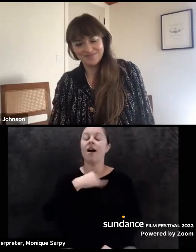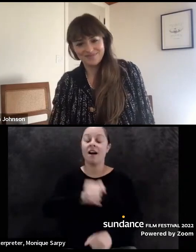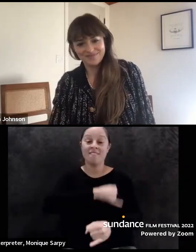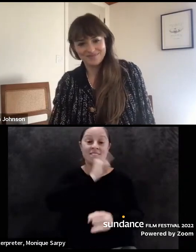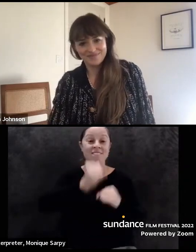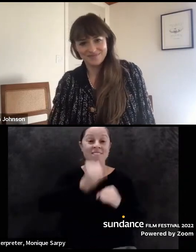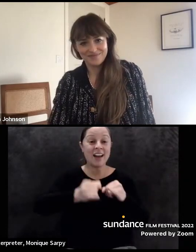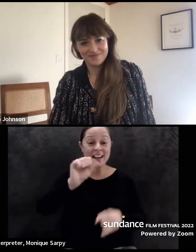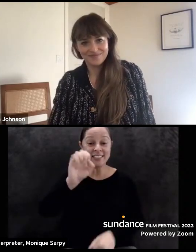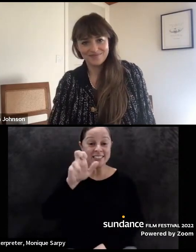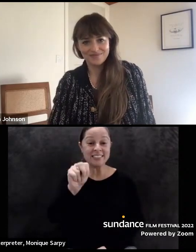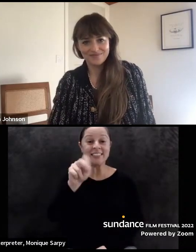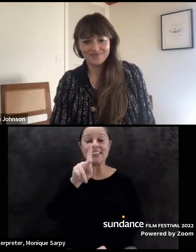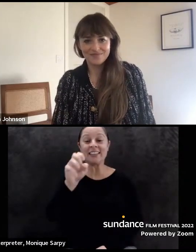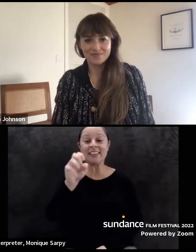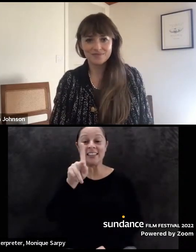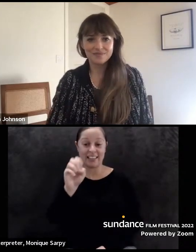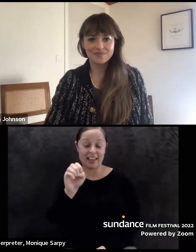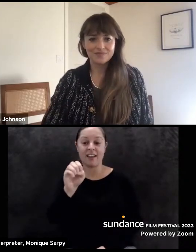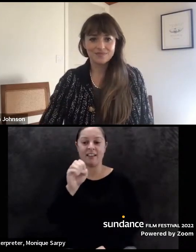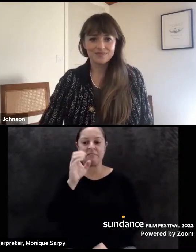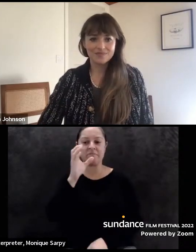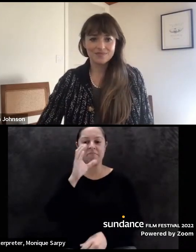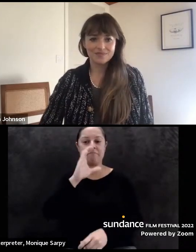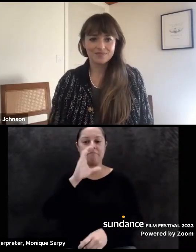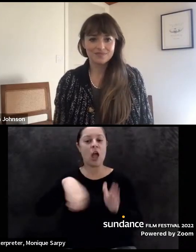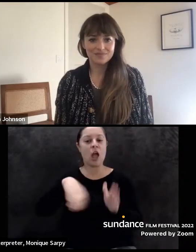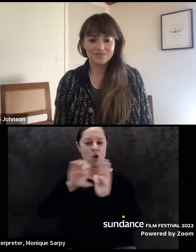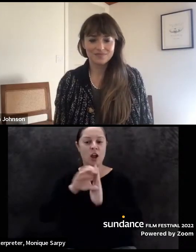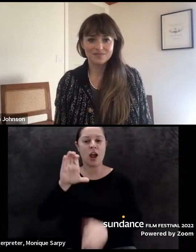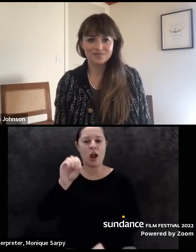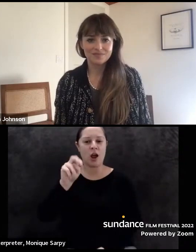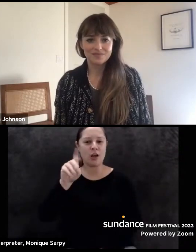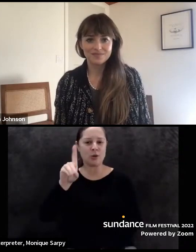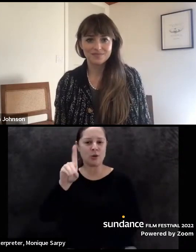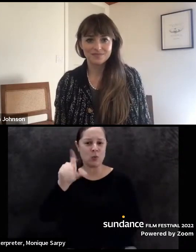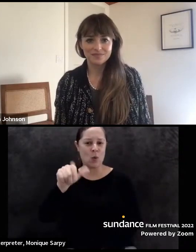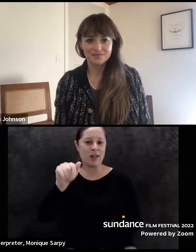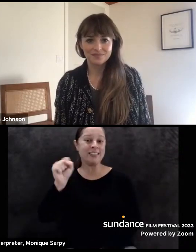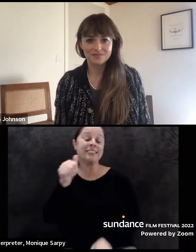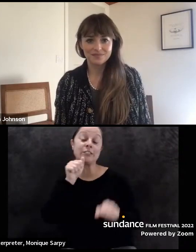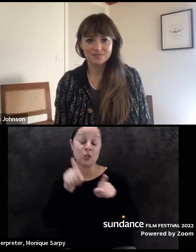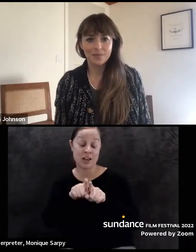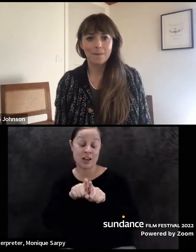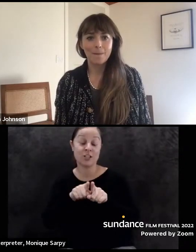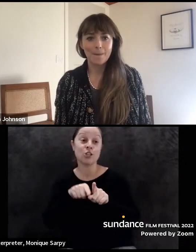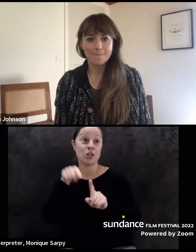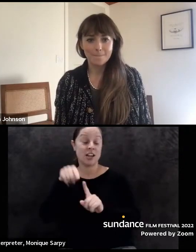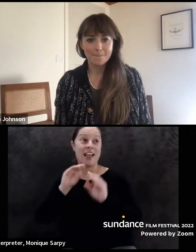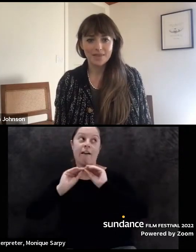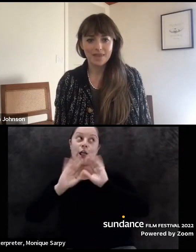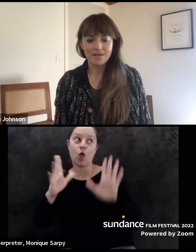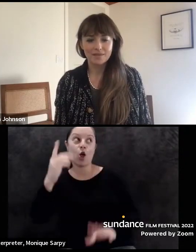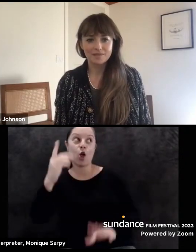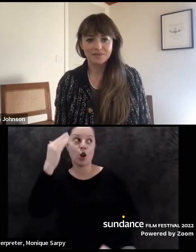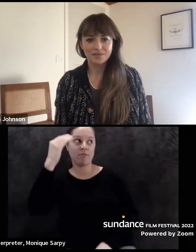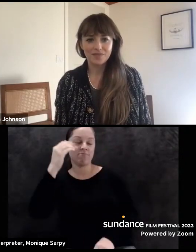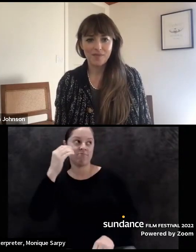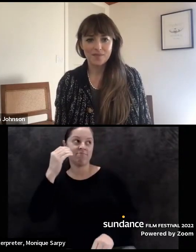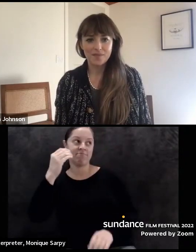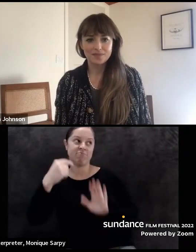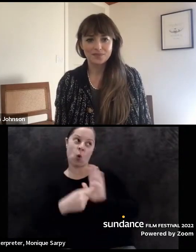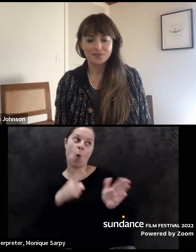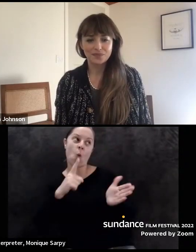who don't know, Keke plays Condola's sister, who makes it extra clear what she thinks of Lawrence. And I remember just like